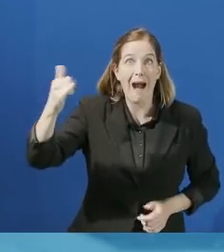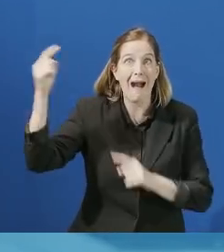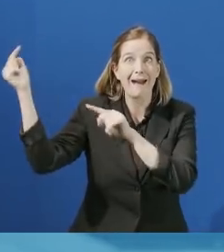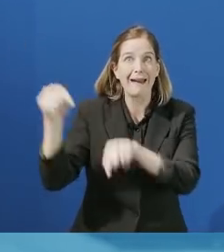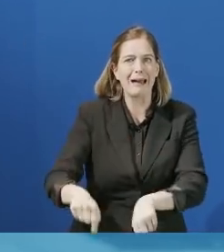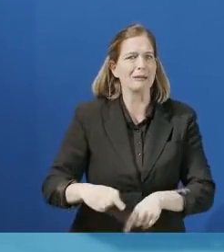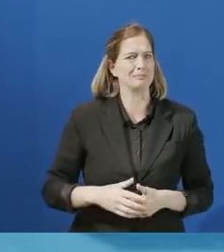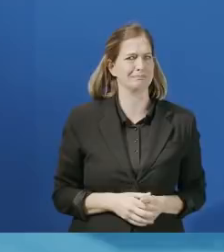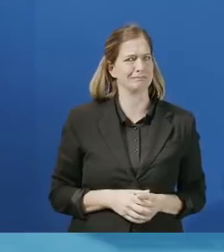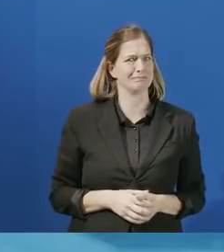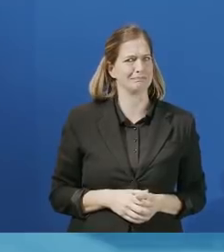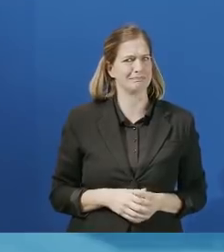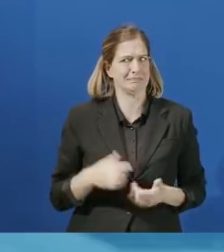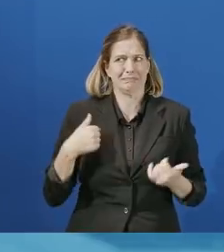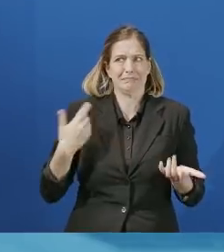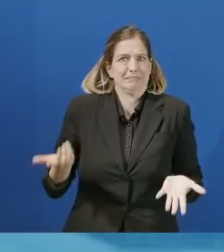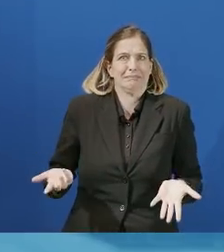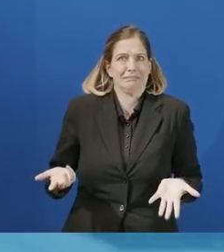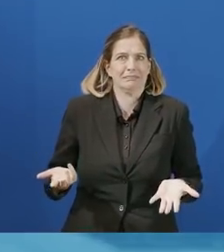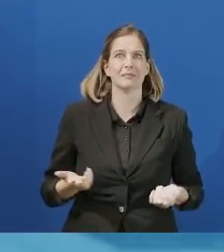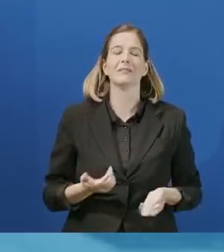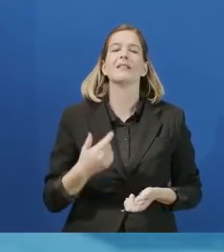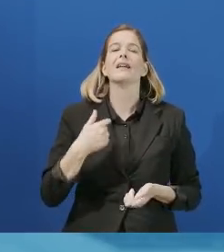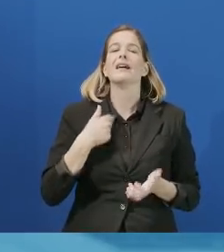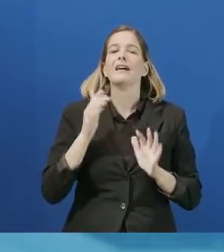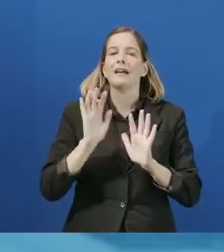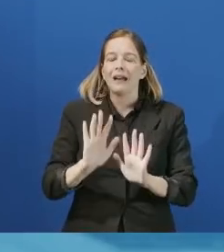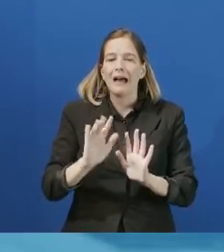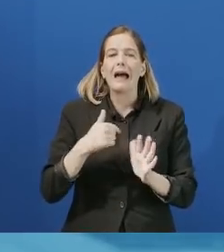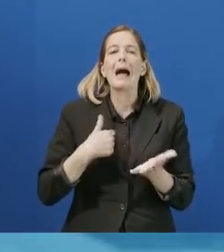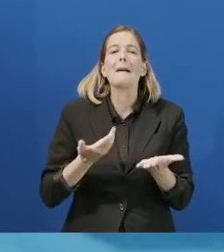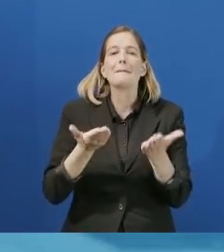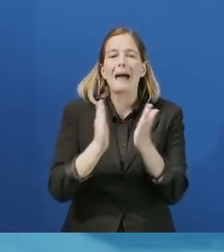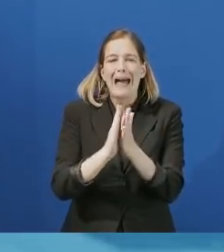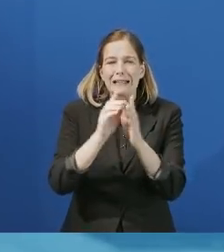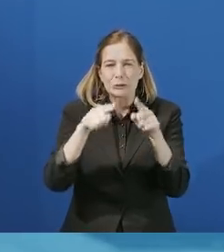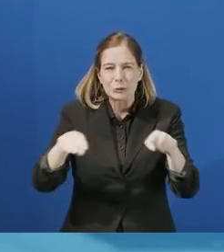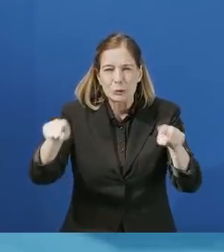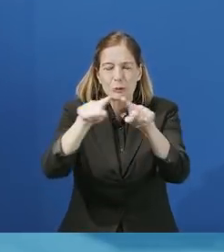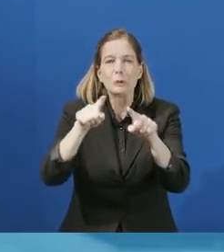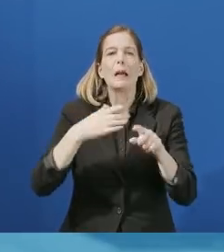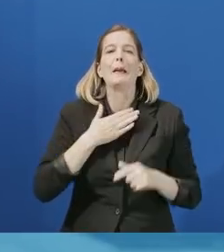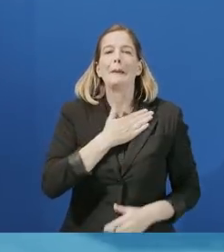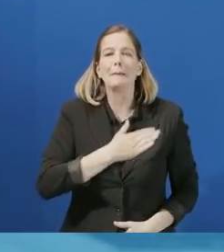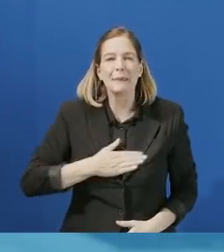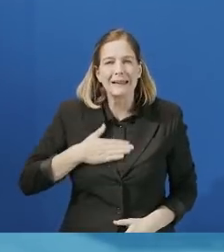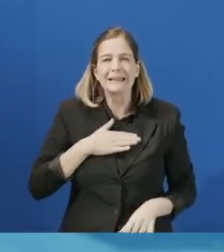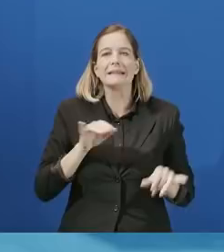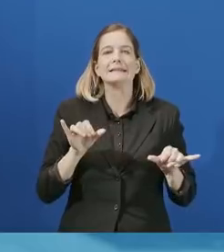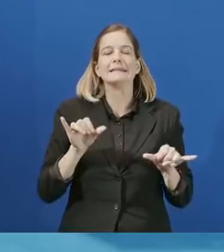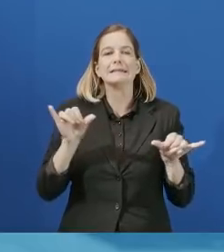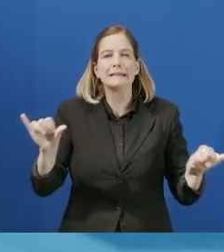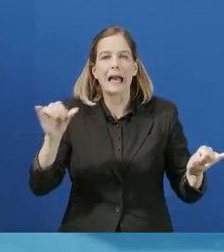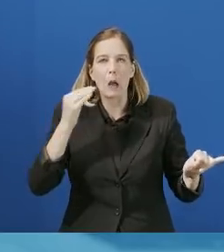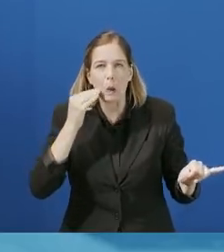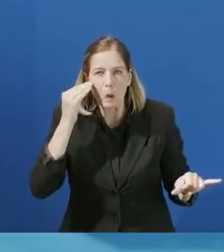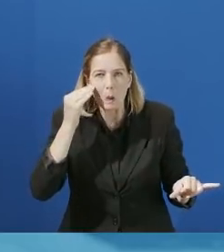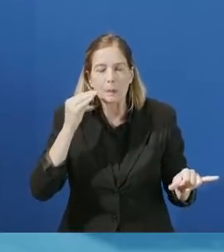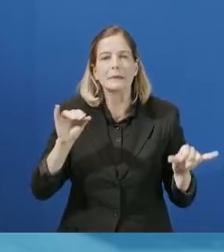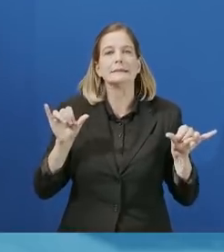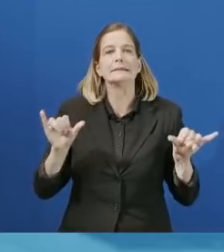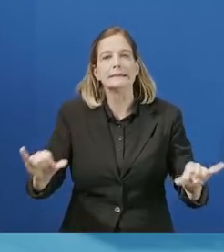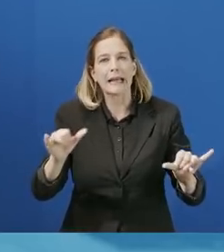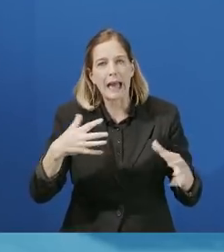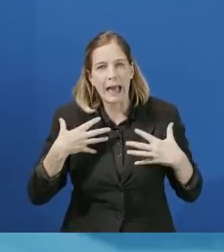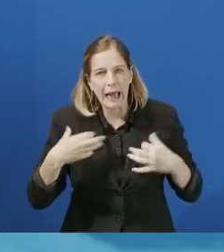anything for people? I'm asking people to stay home, stay healthy, and stay connected. So basically, you're saying don't come to the president's